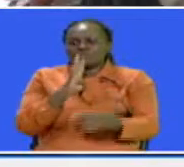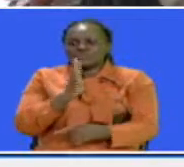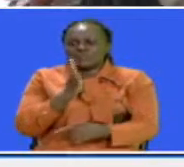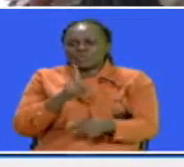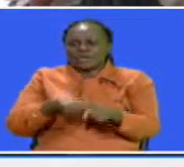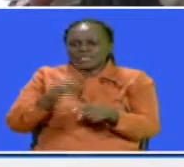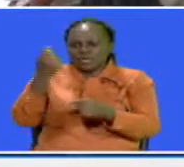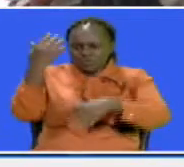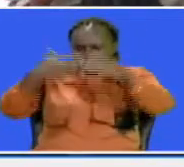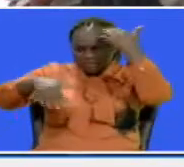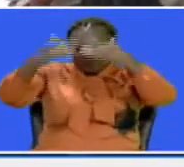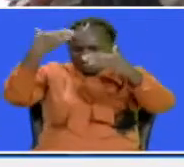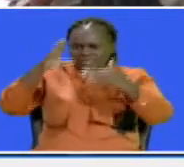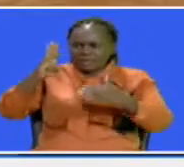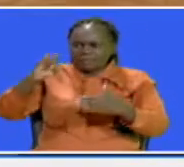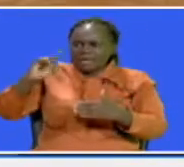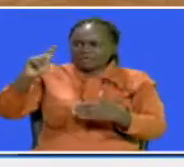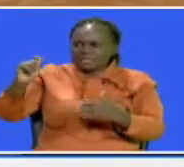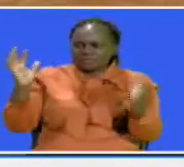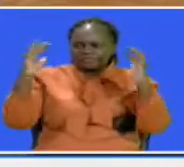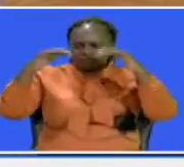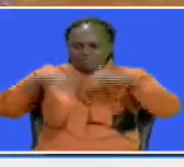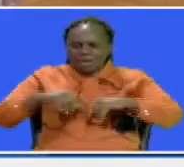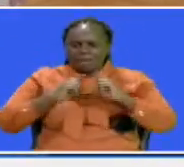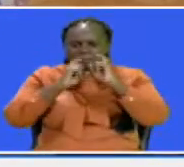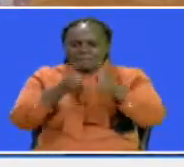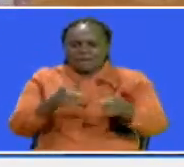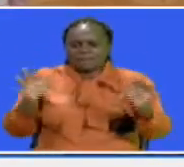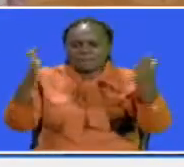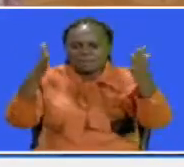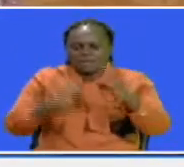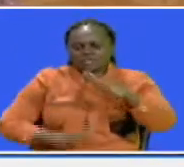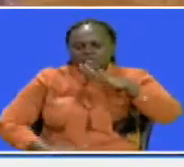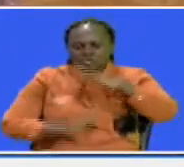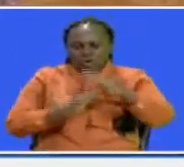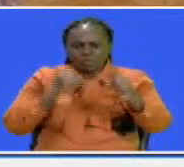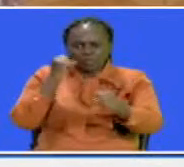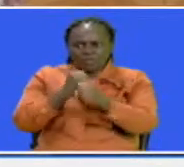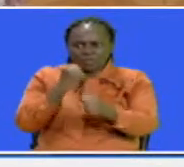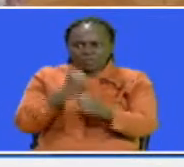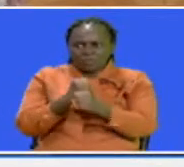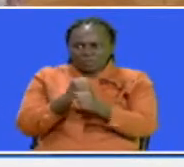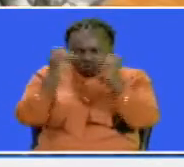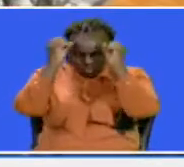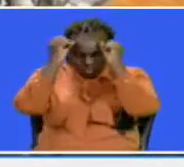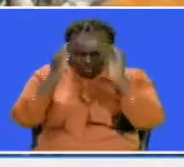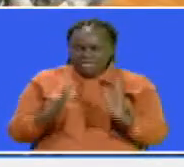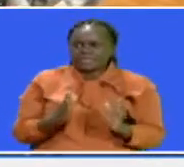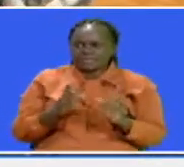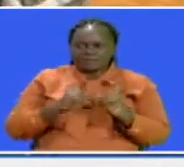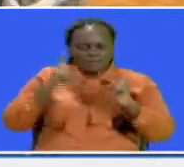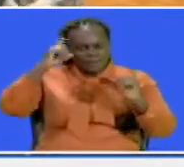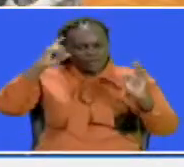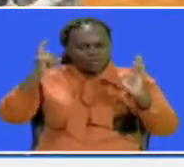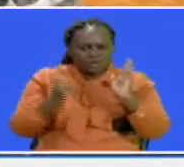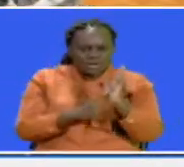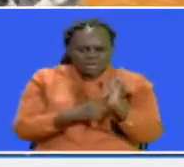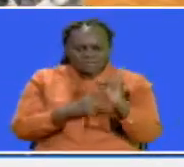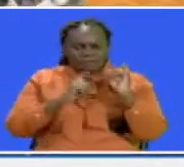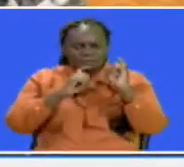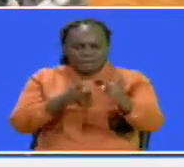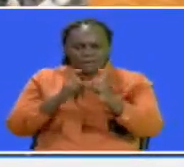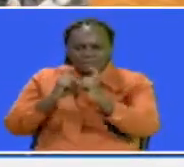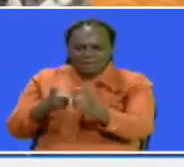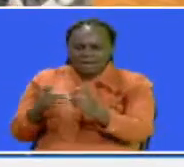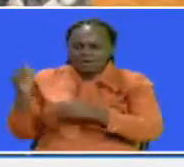during the Kenya University Biotech Consortium awarding ceremony where the top-performing biotechnology students were recognized and awarded